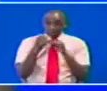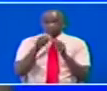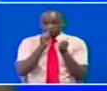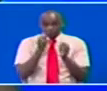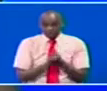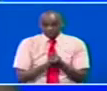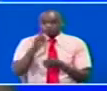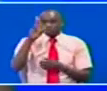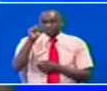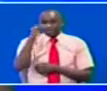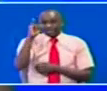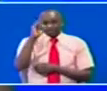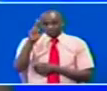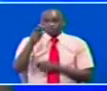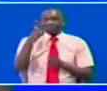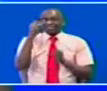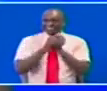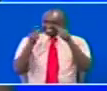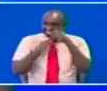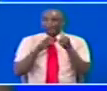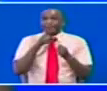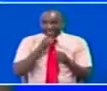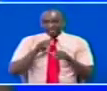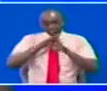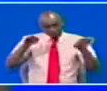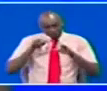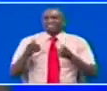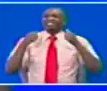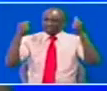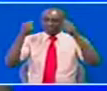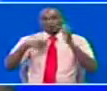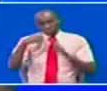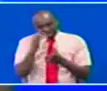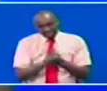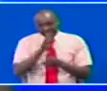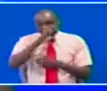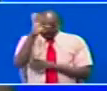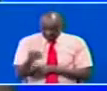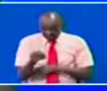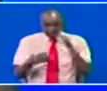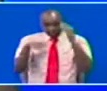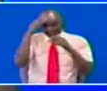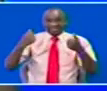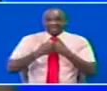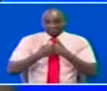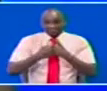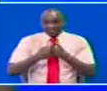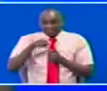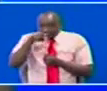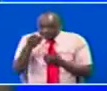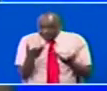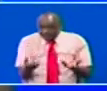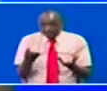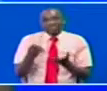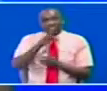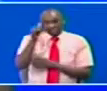Now, USIU are the 2016 men's swimming champions in the ongoing East Africa University Games that are taking place at the